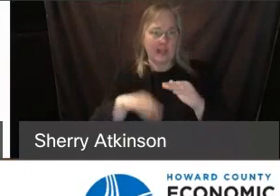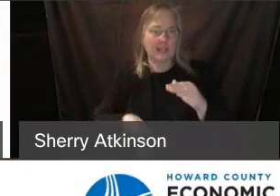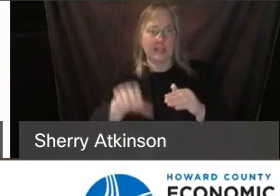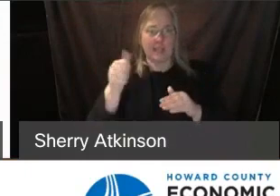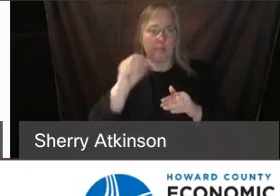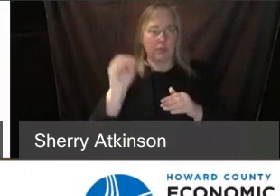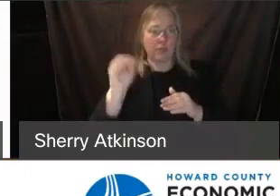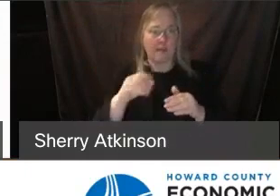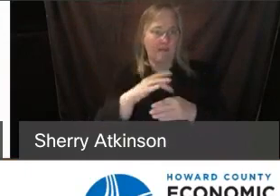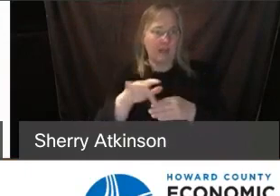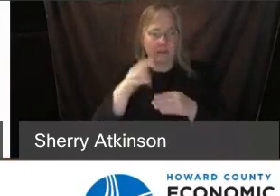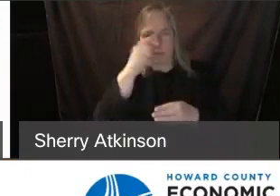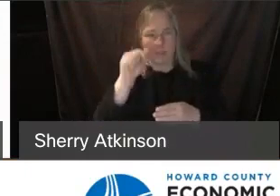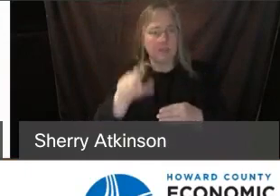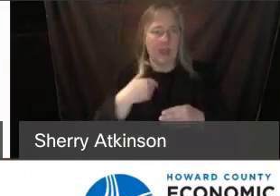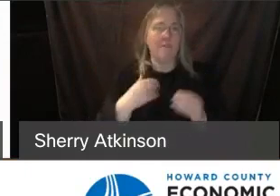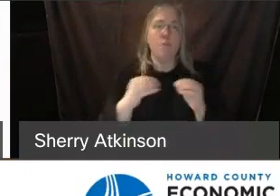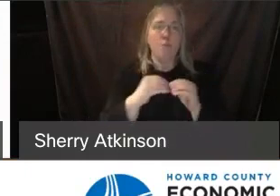to be more inventory on the shelf.